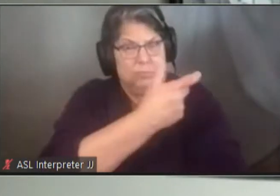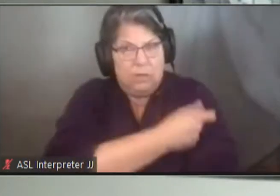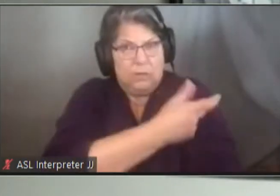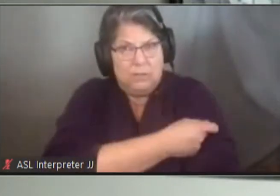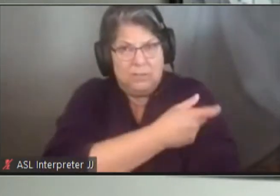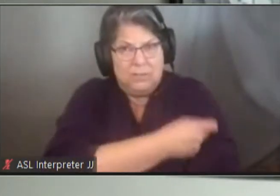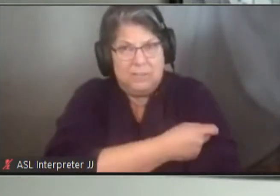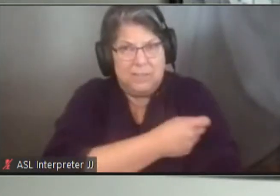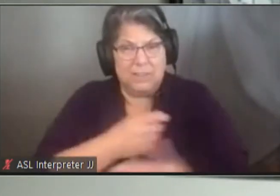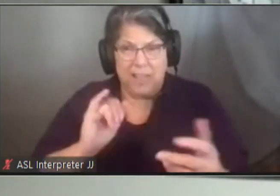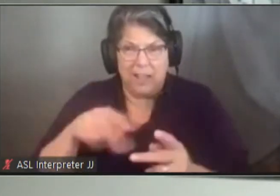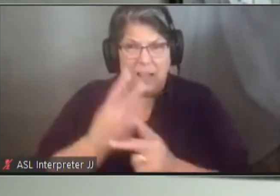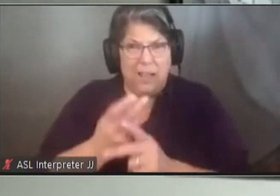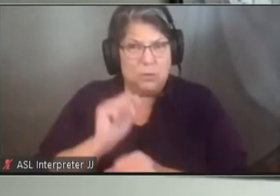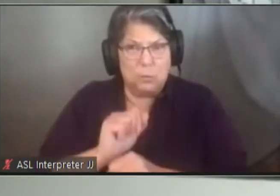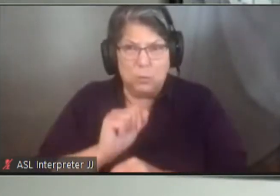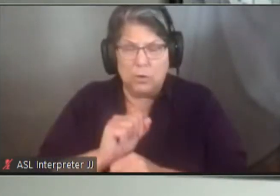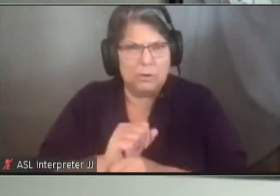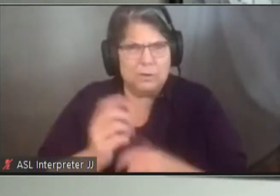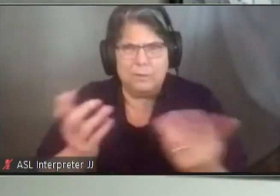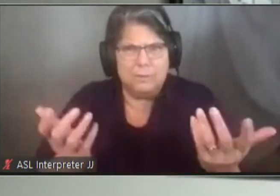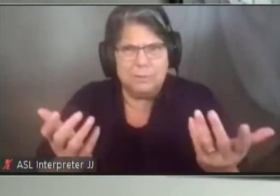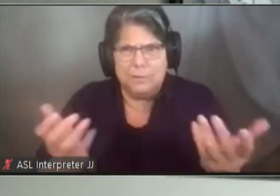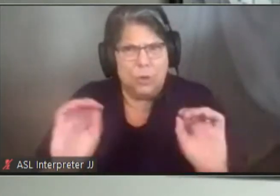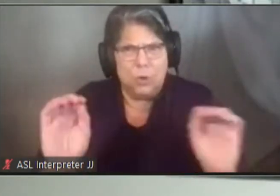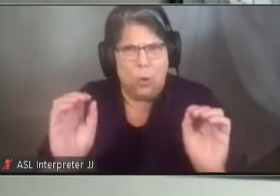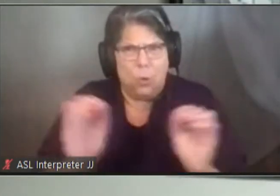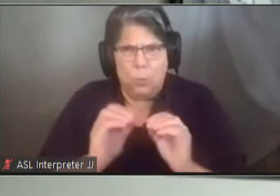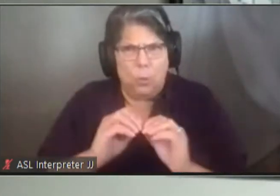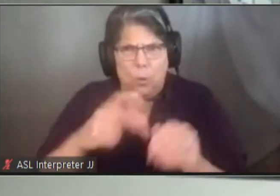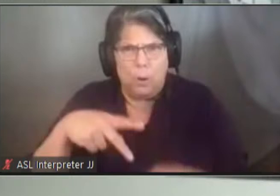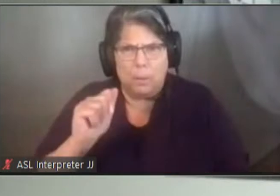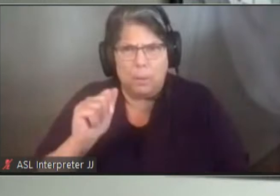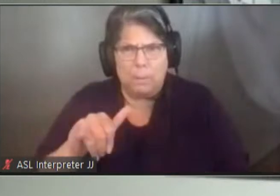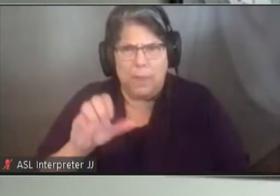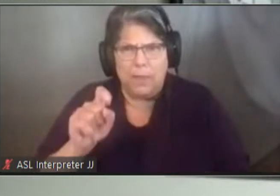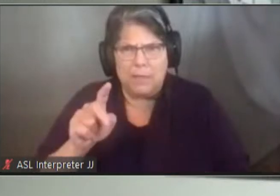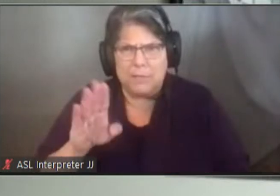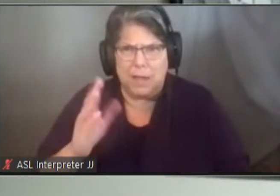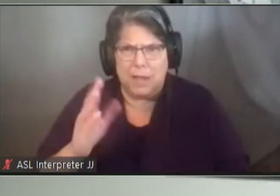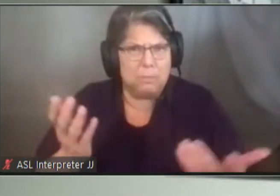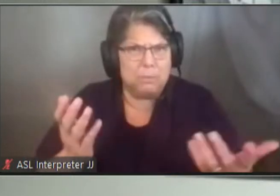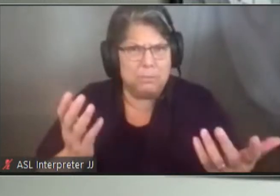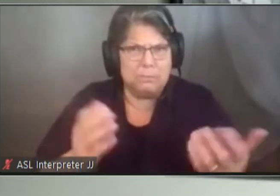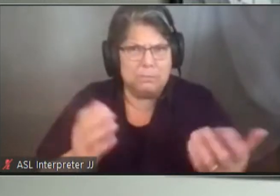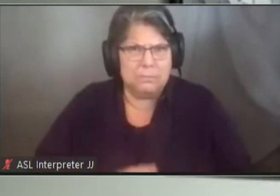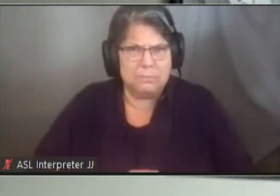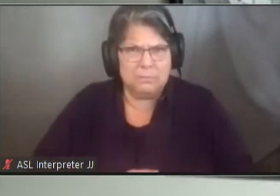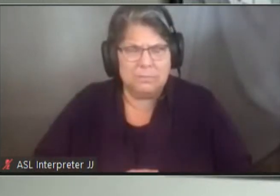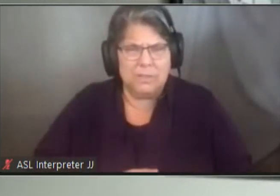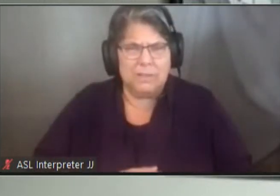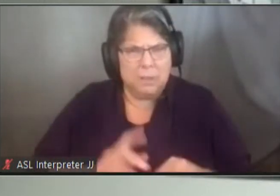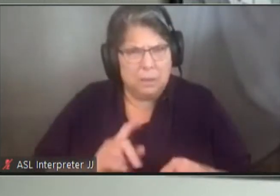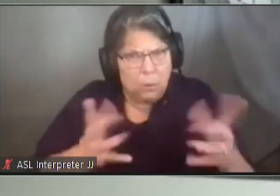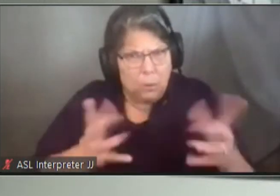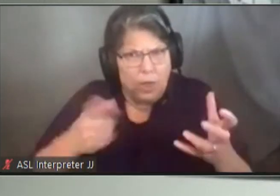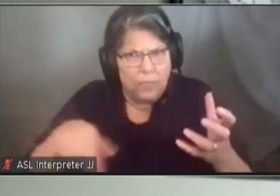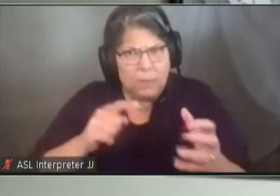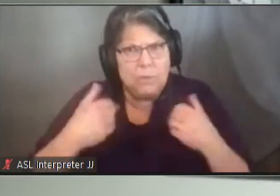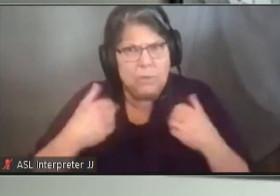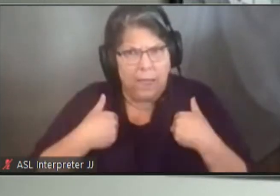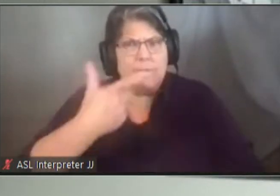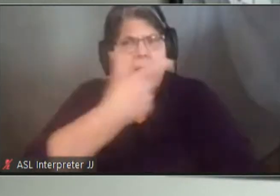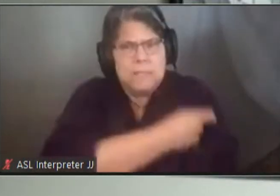forms of employment don't get pay stubs, they get cash. And we still want to get them vaccinated. So we